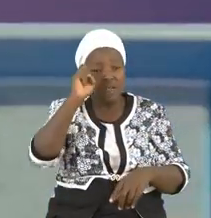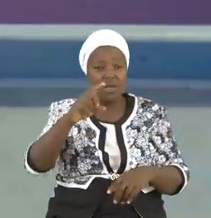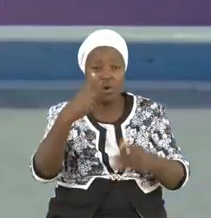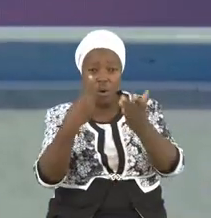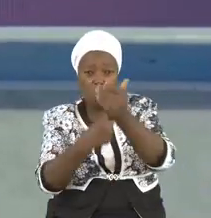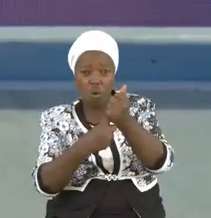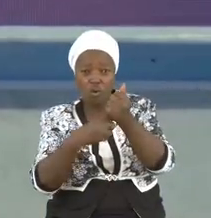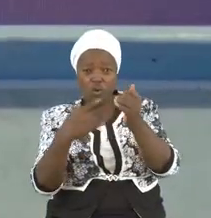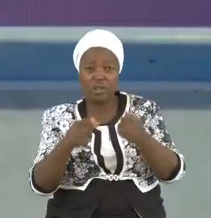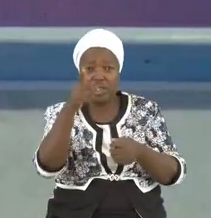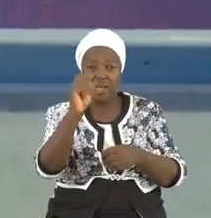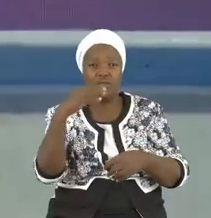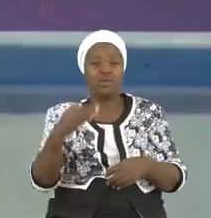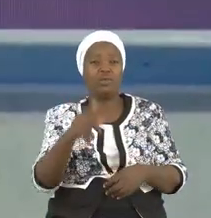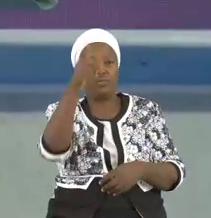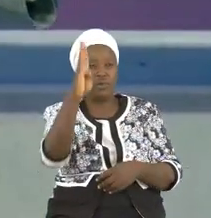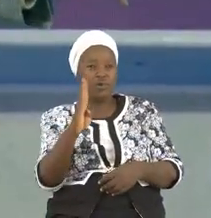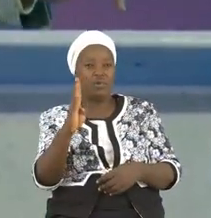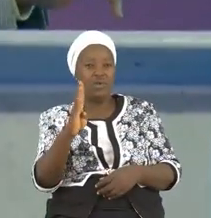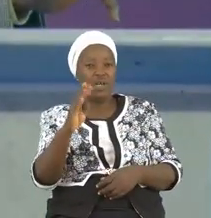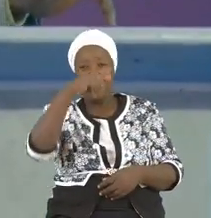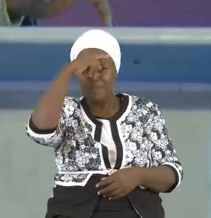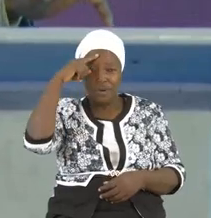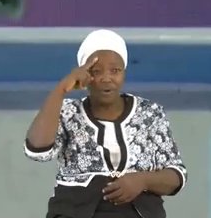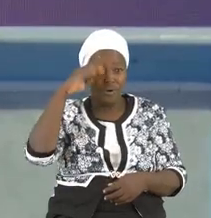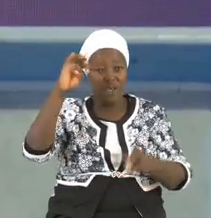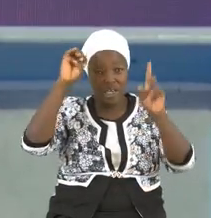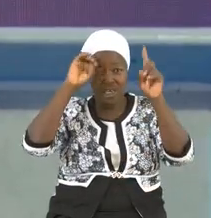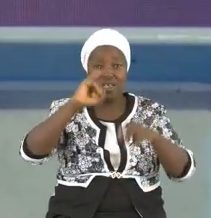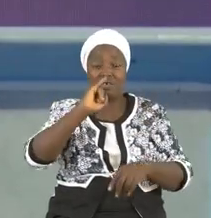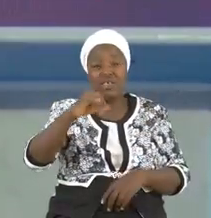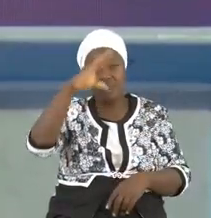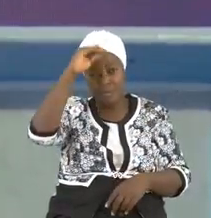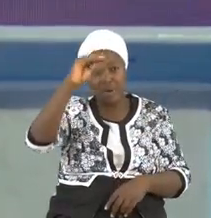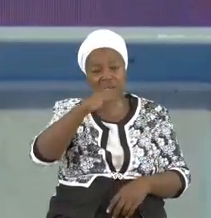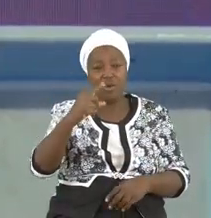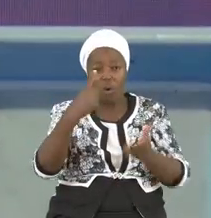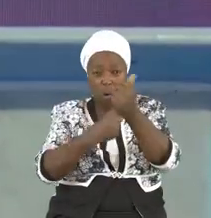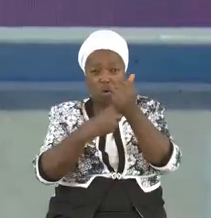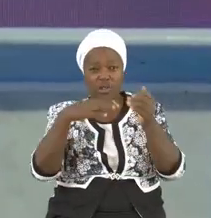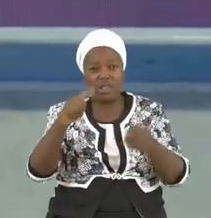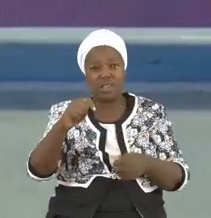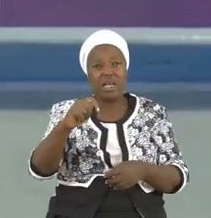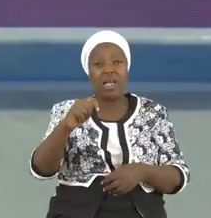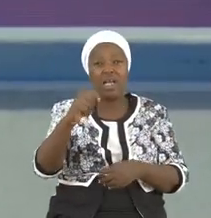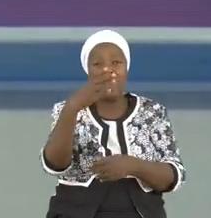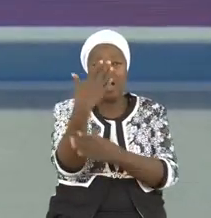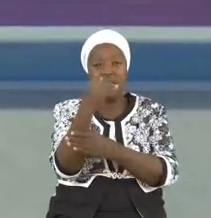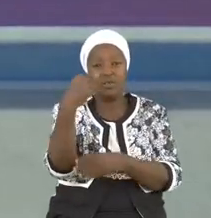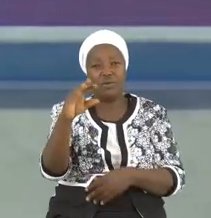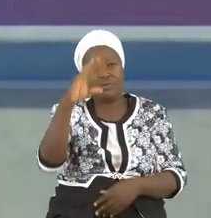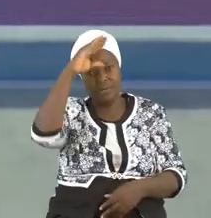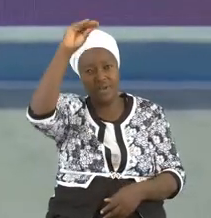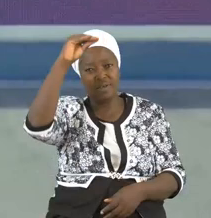God. Because he's man, he holds the hand of man.